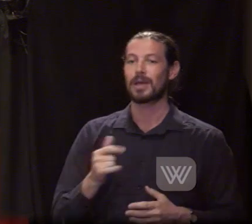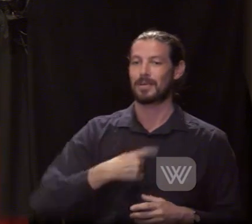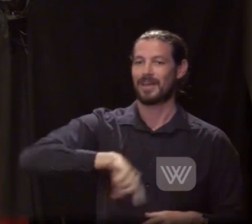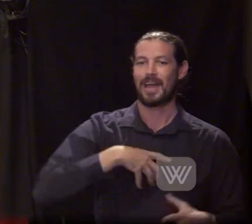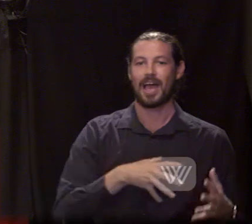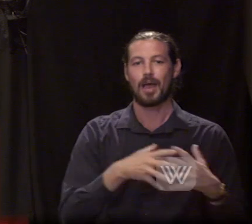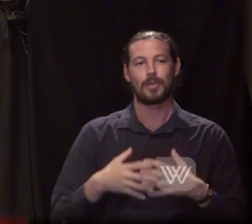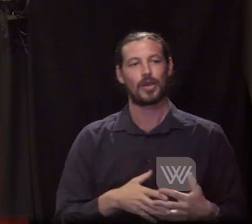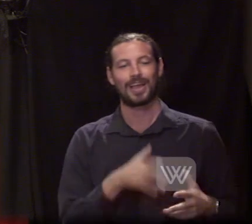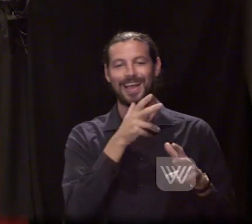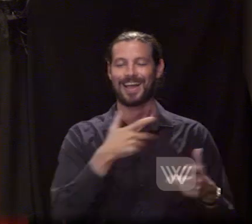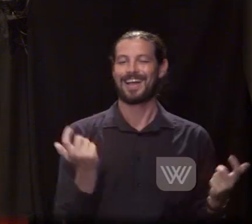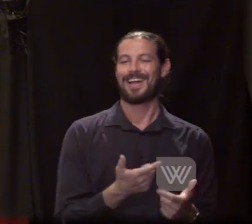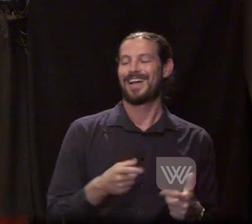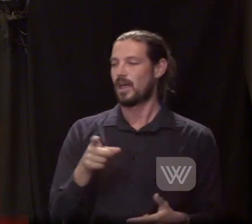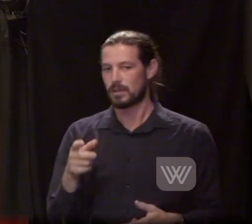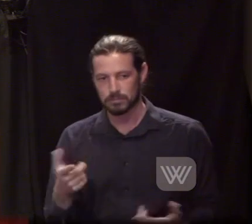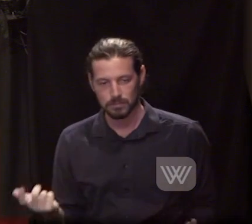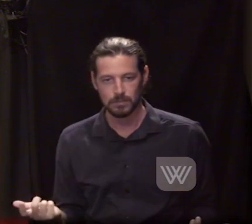is totally not funny to Europeans.